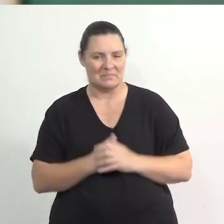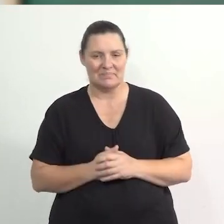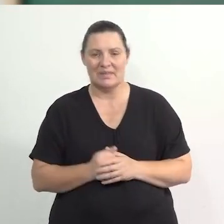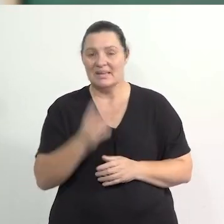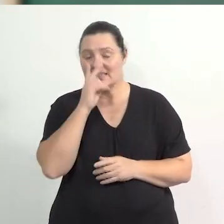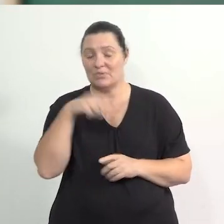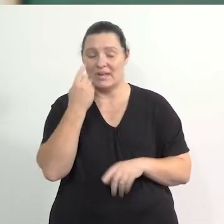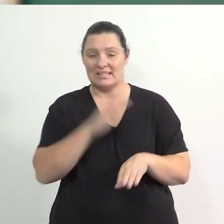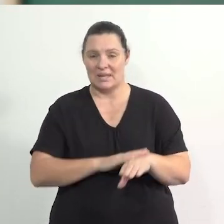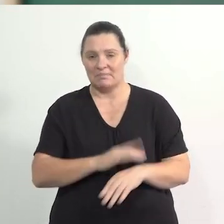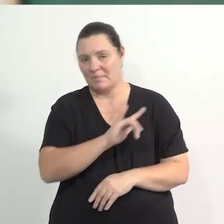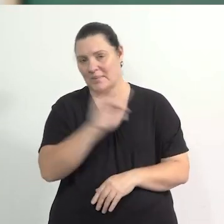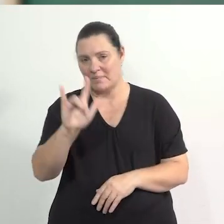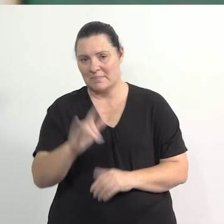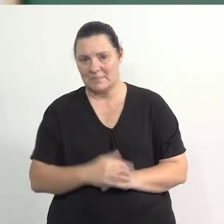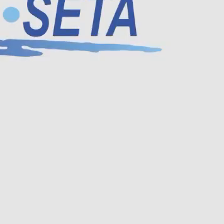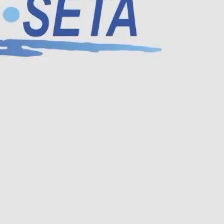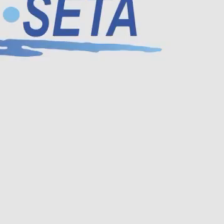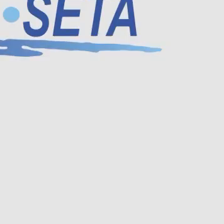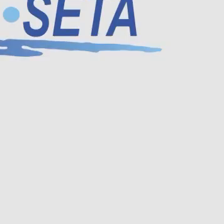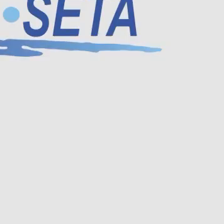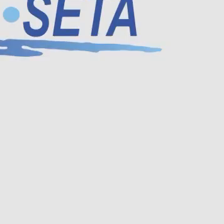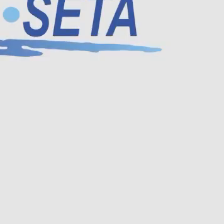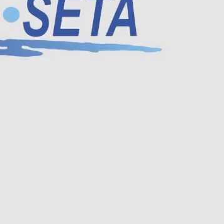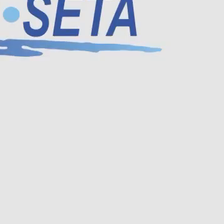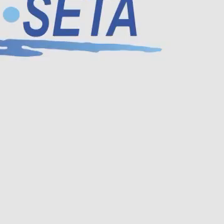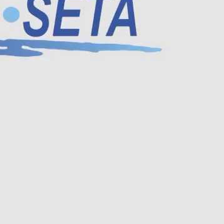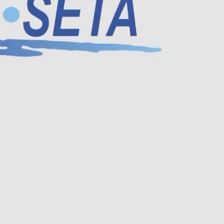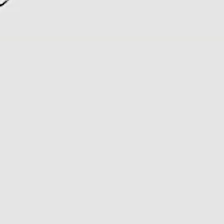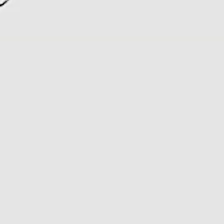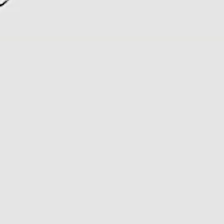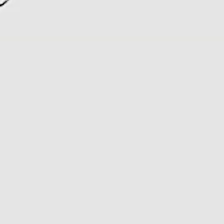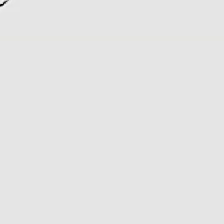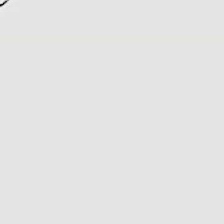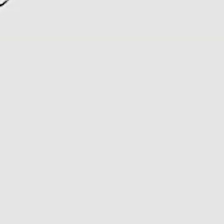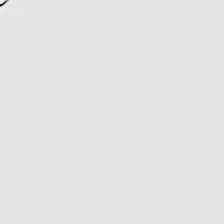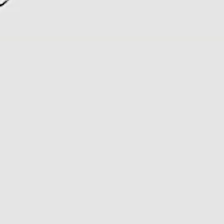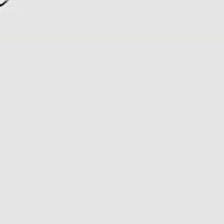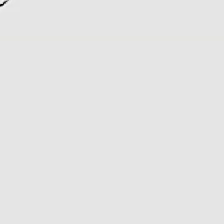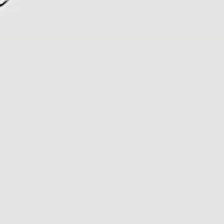as I did. I'll see you next time. Goodbye.